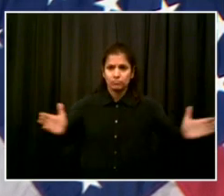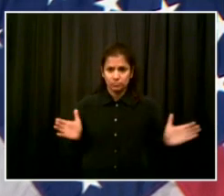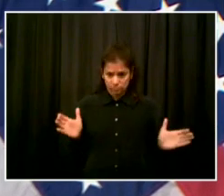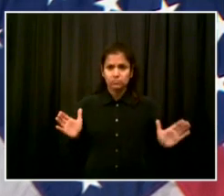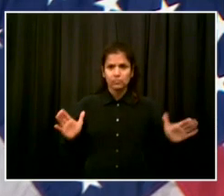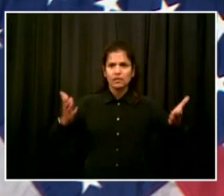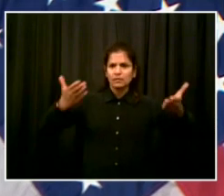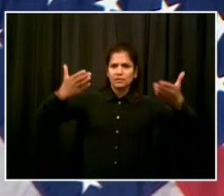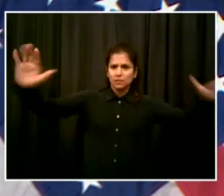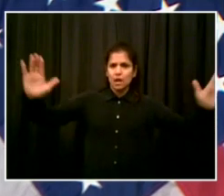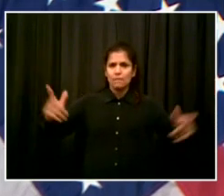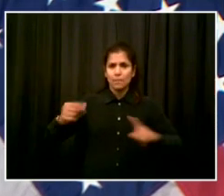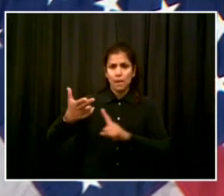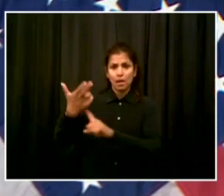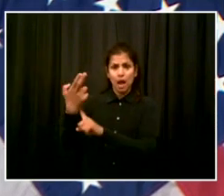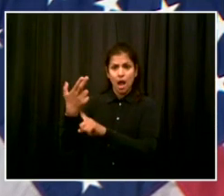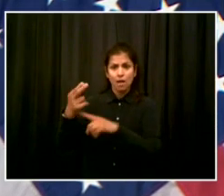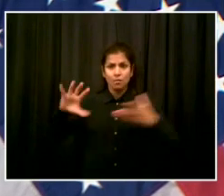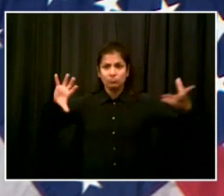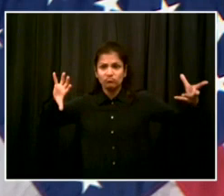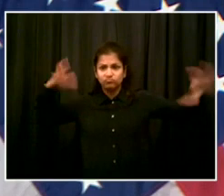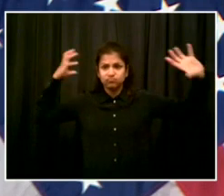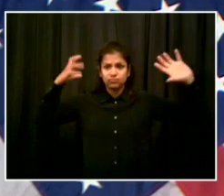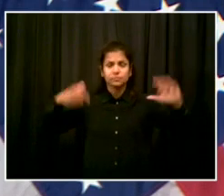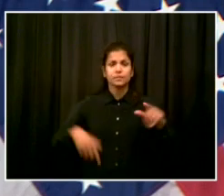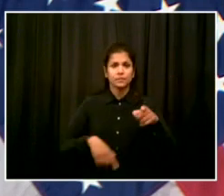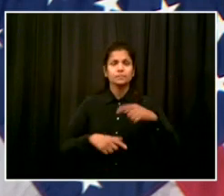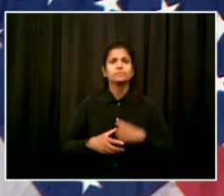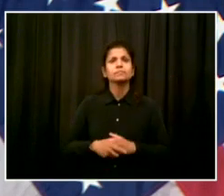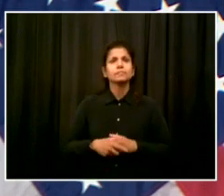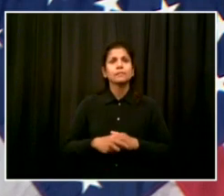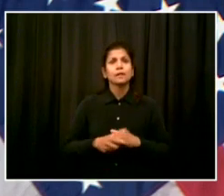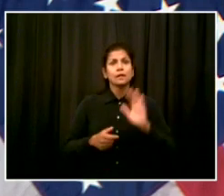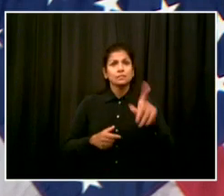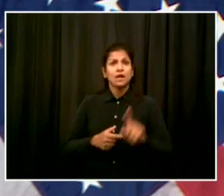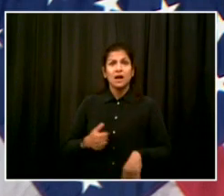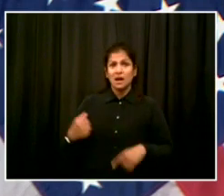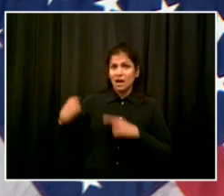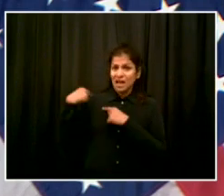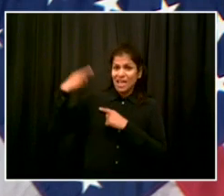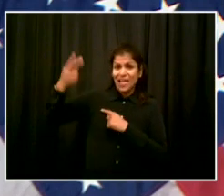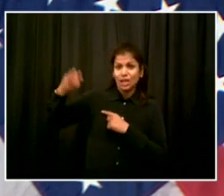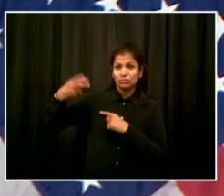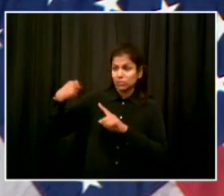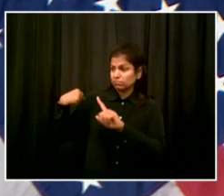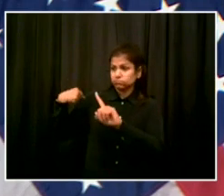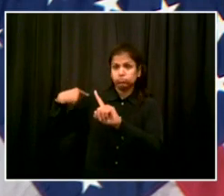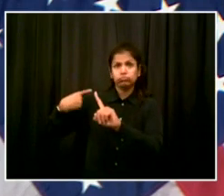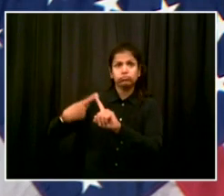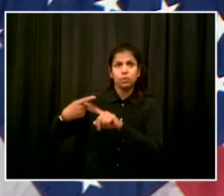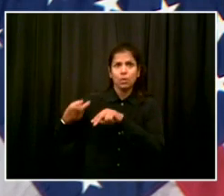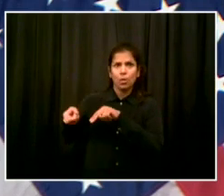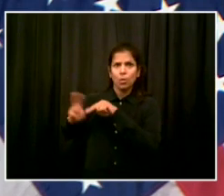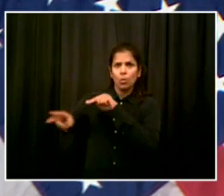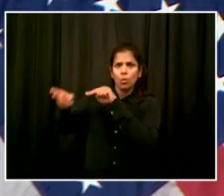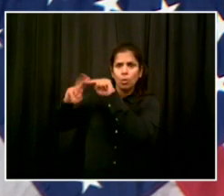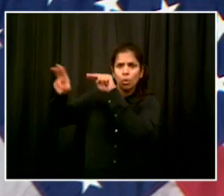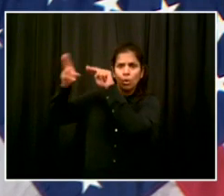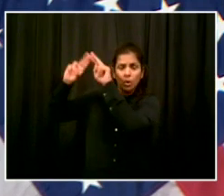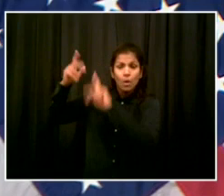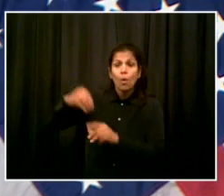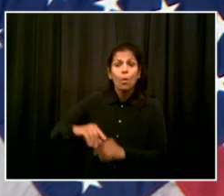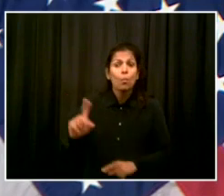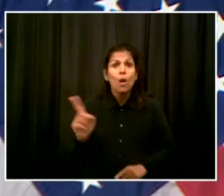When you look at certain neighborhoods, we've seen some neighborhoods in Harlem. We've seen some neighborhoods in South Jamaica have an uptick,